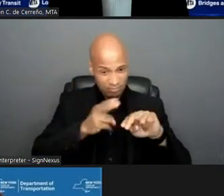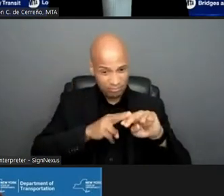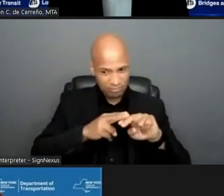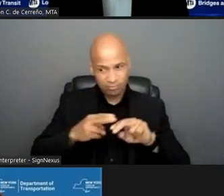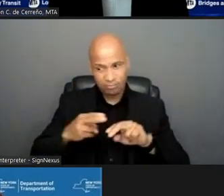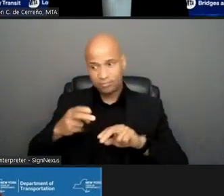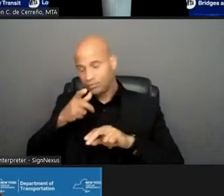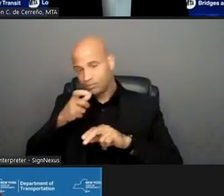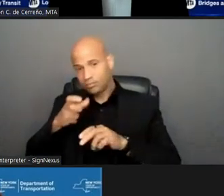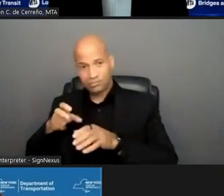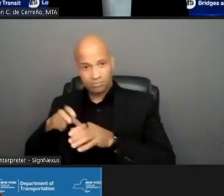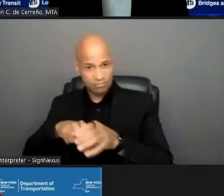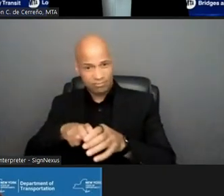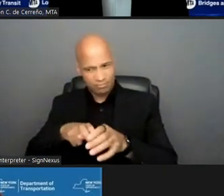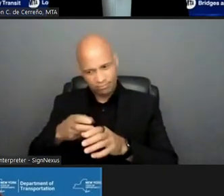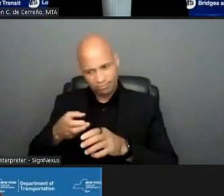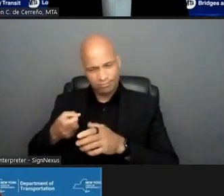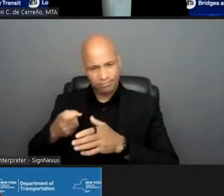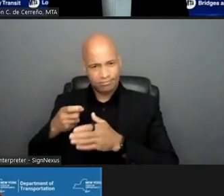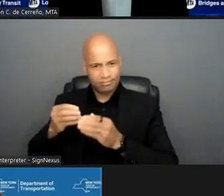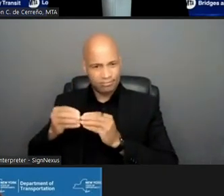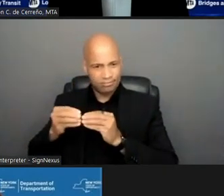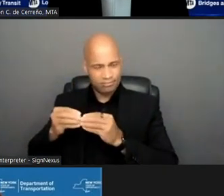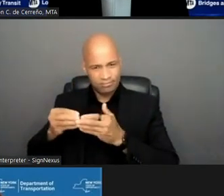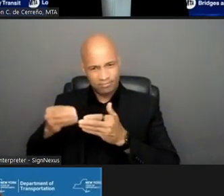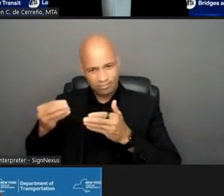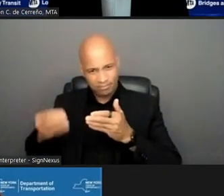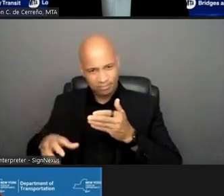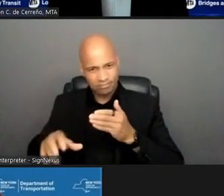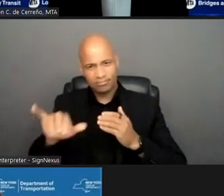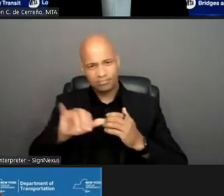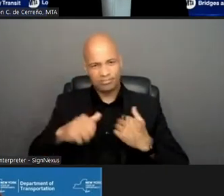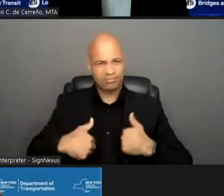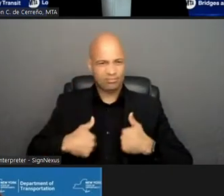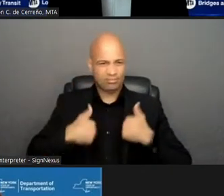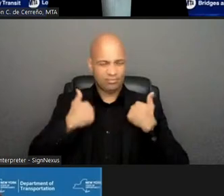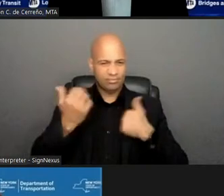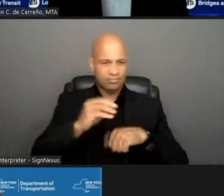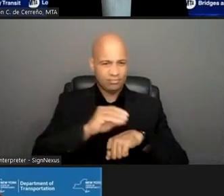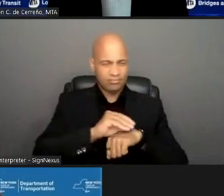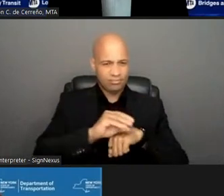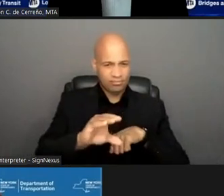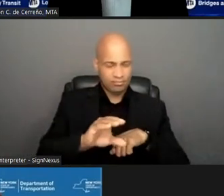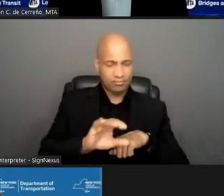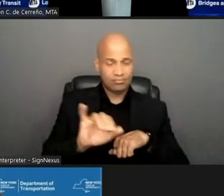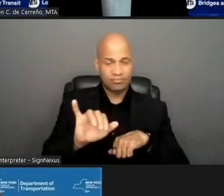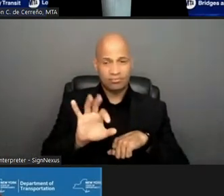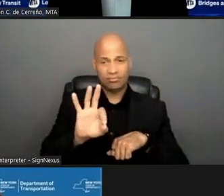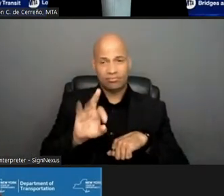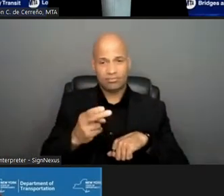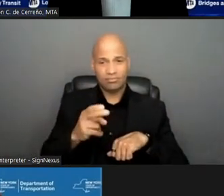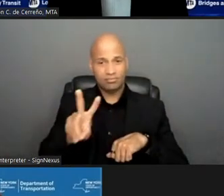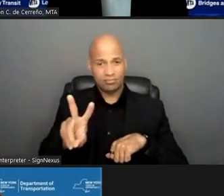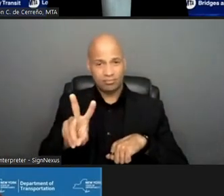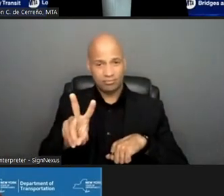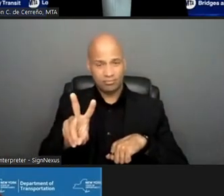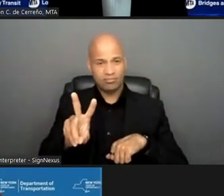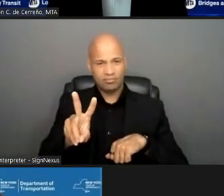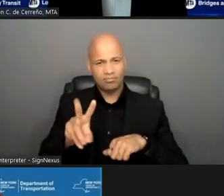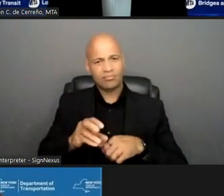for drivers and a poorer quality of life for New Yorkers currently each fhv ride contributes a